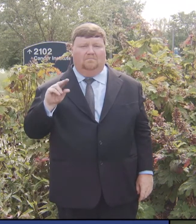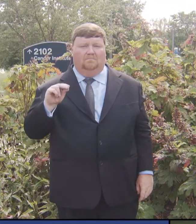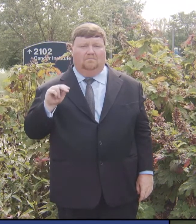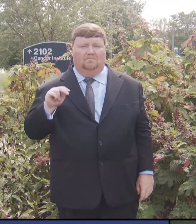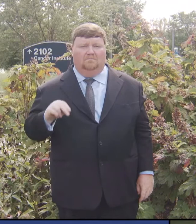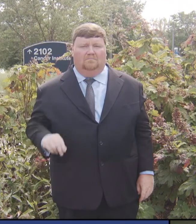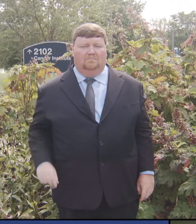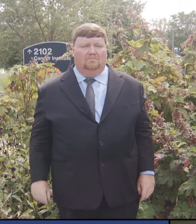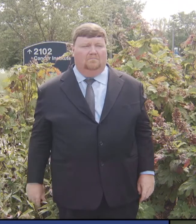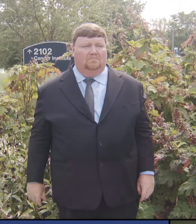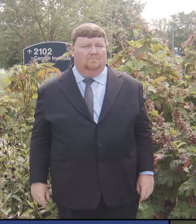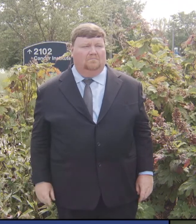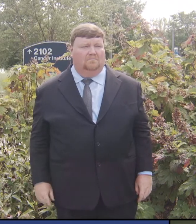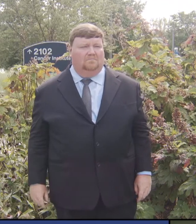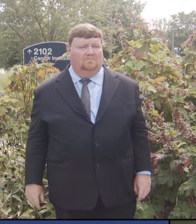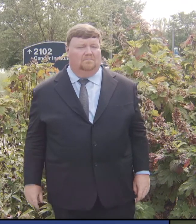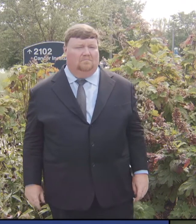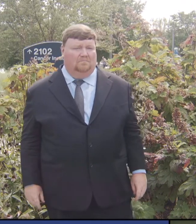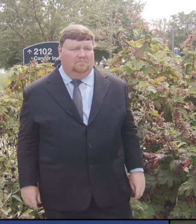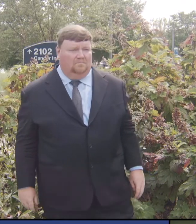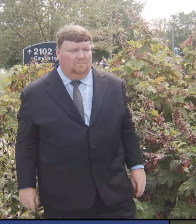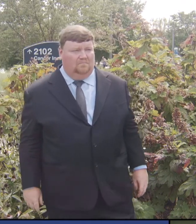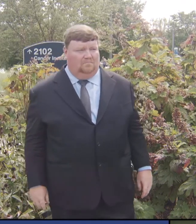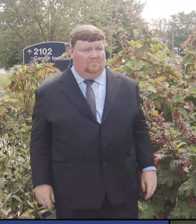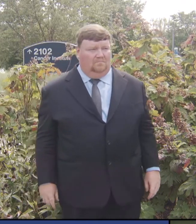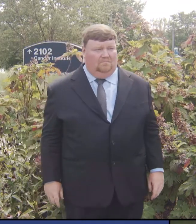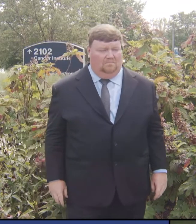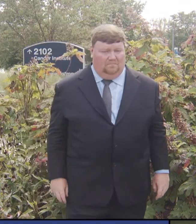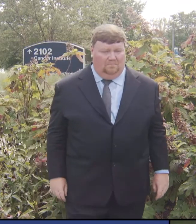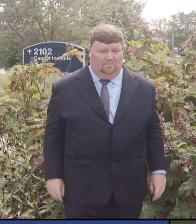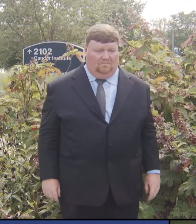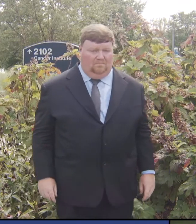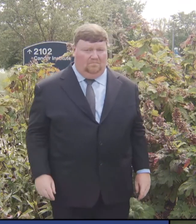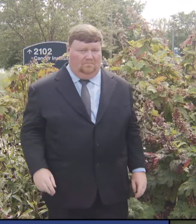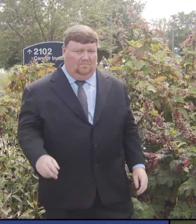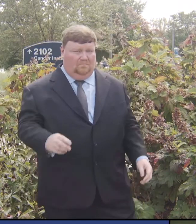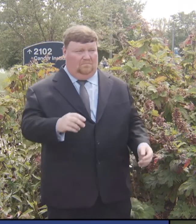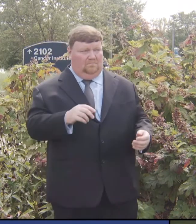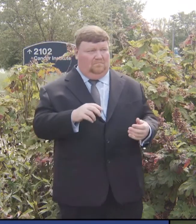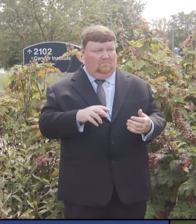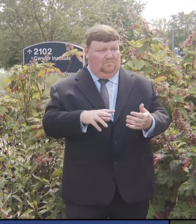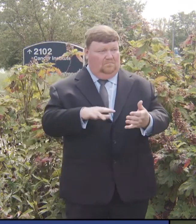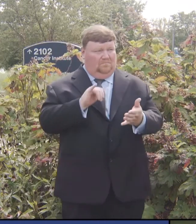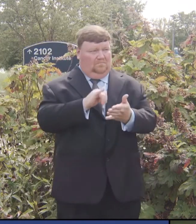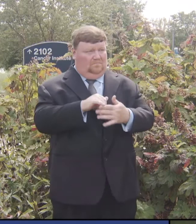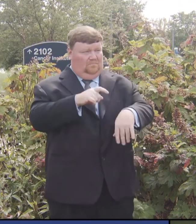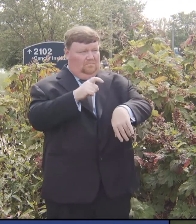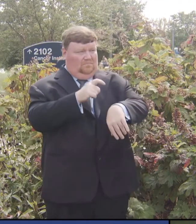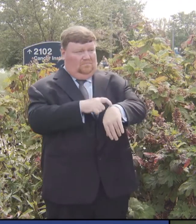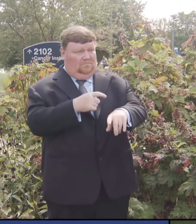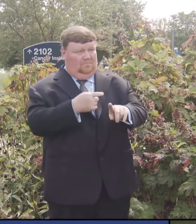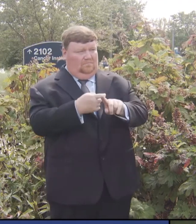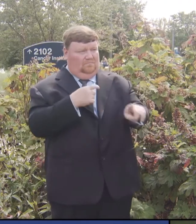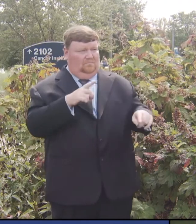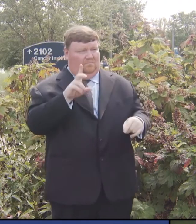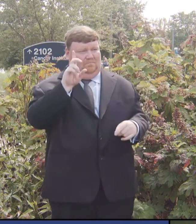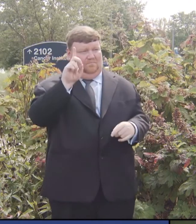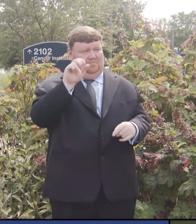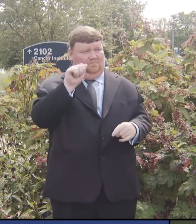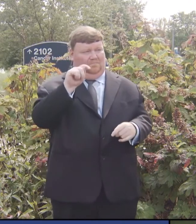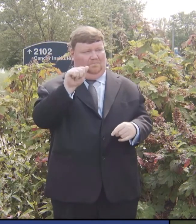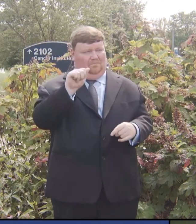So that time frame that was missing between that data breach, there's no missing cases there? This is complete